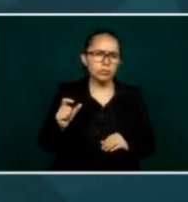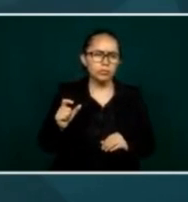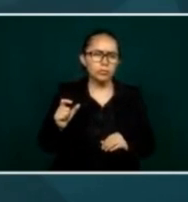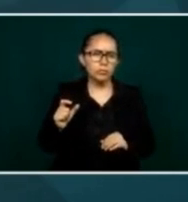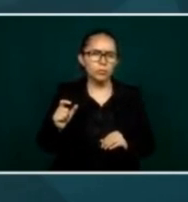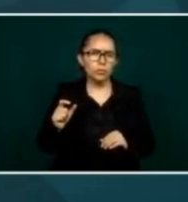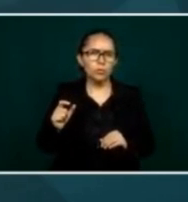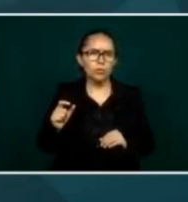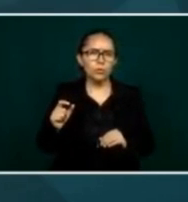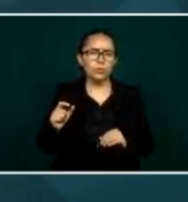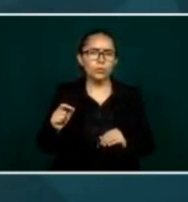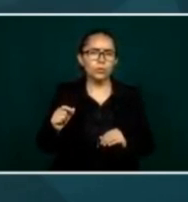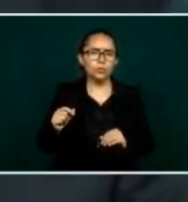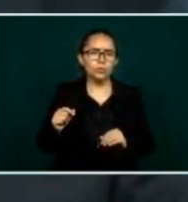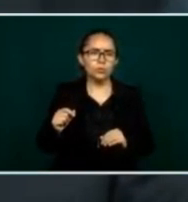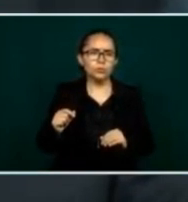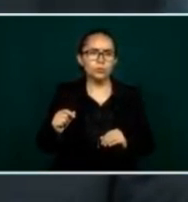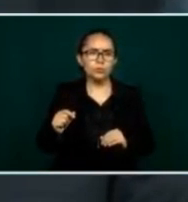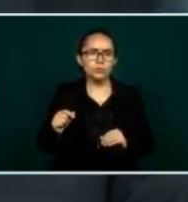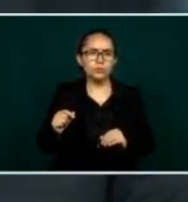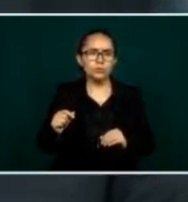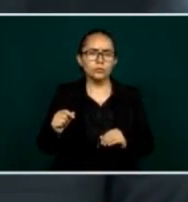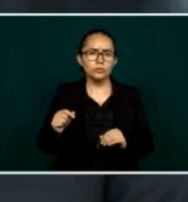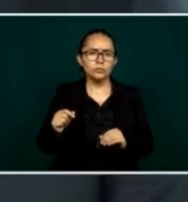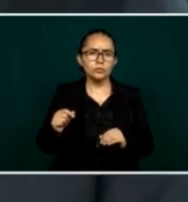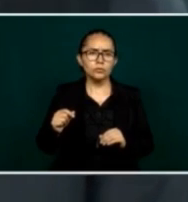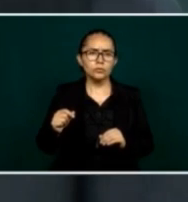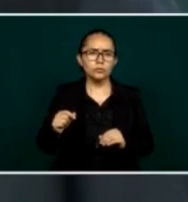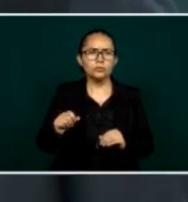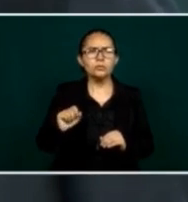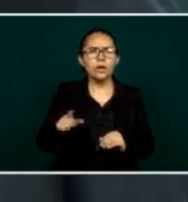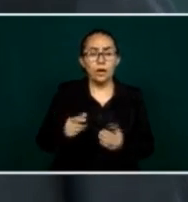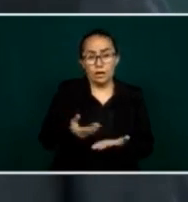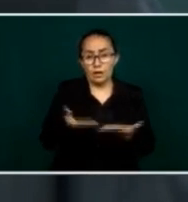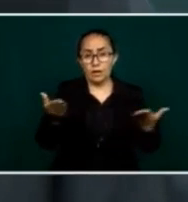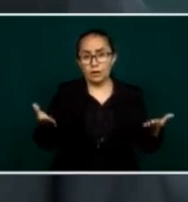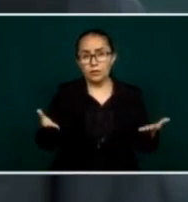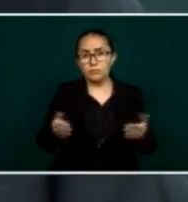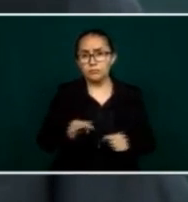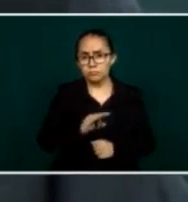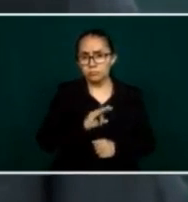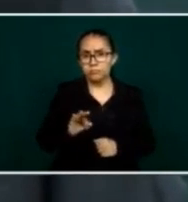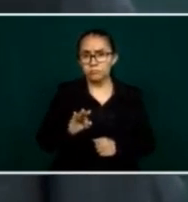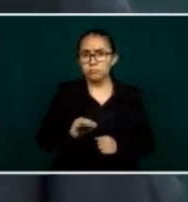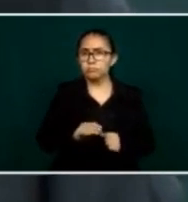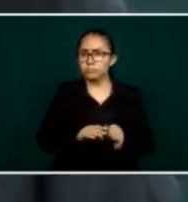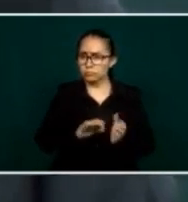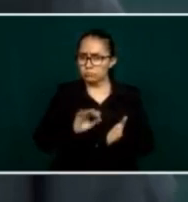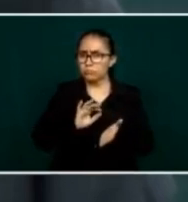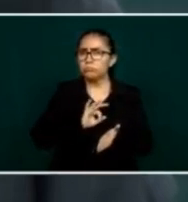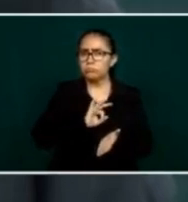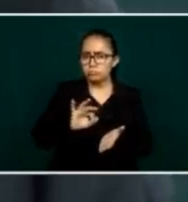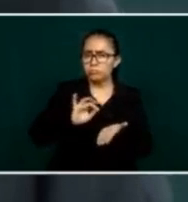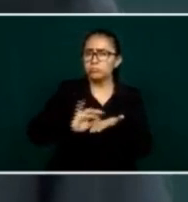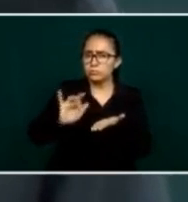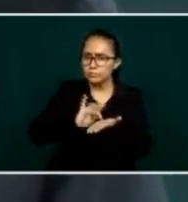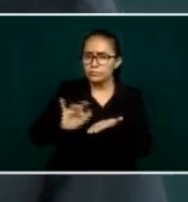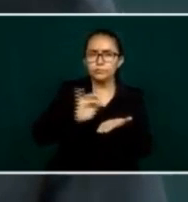it. So when we made this reform to the Constitution, now you can count on the